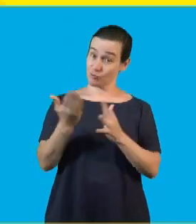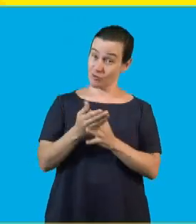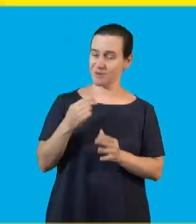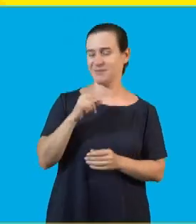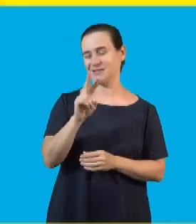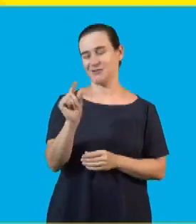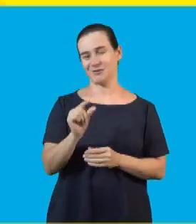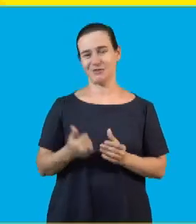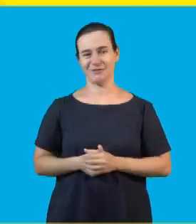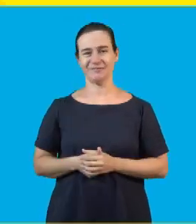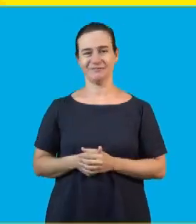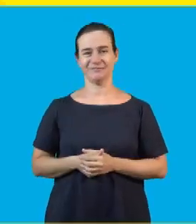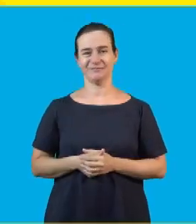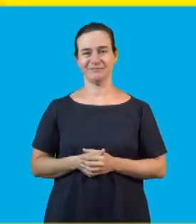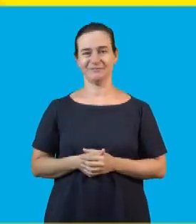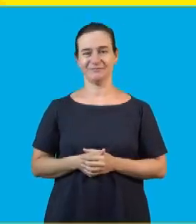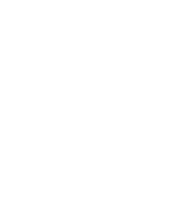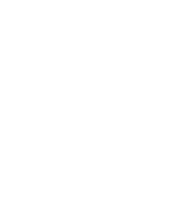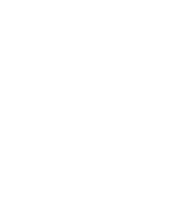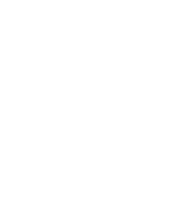break. I will see you in just a little bit.